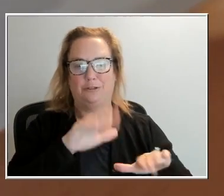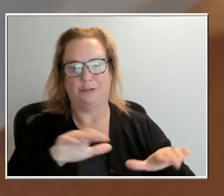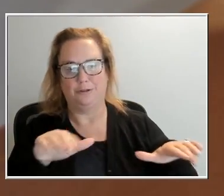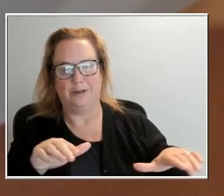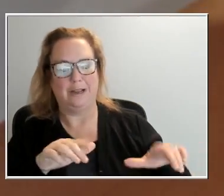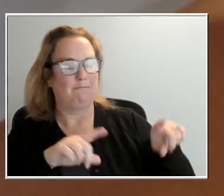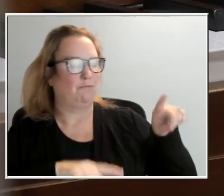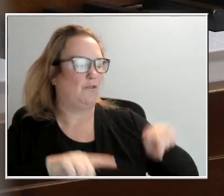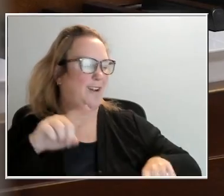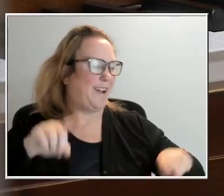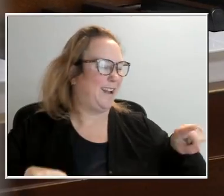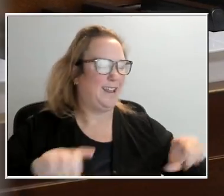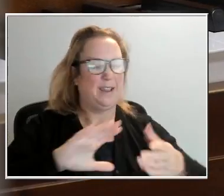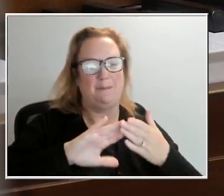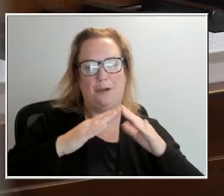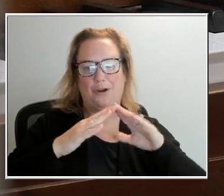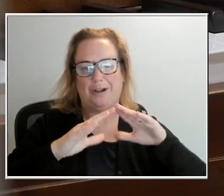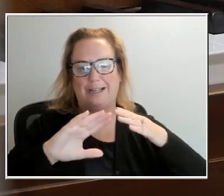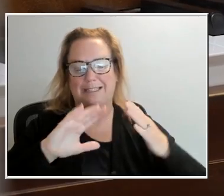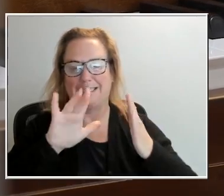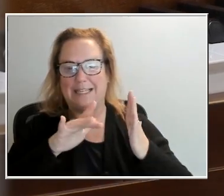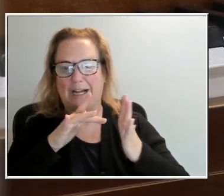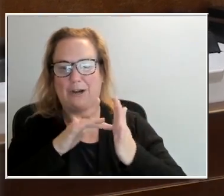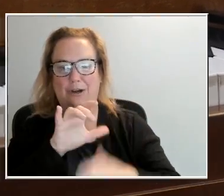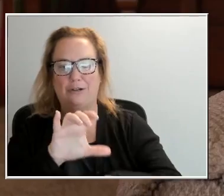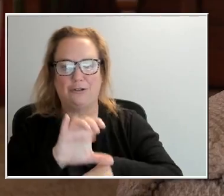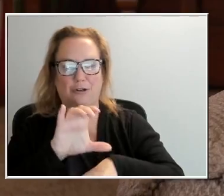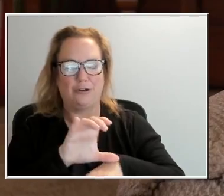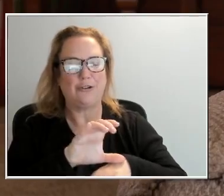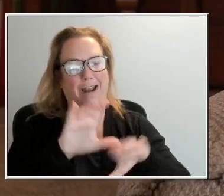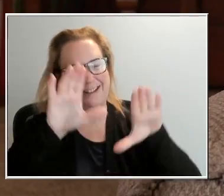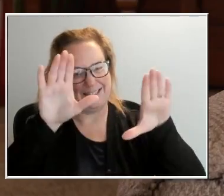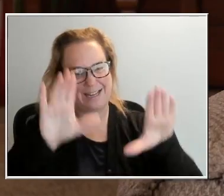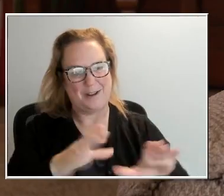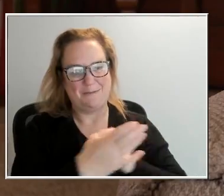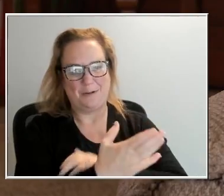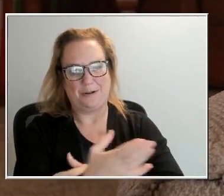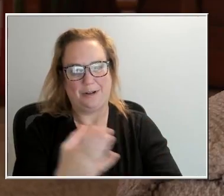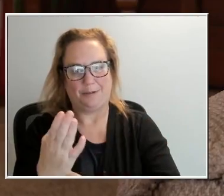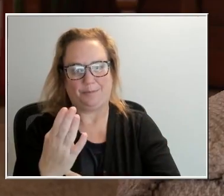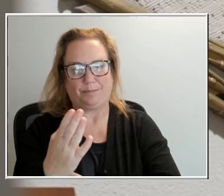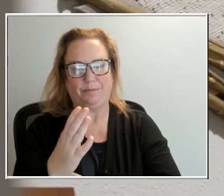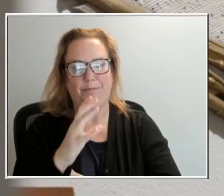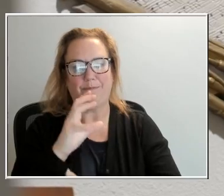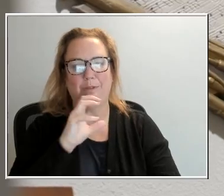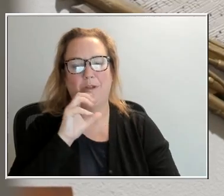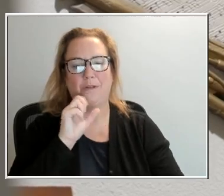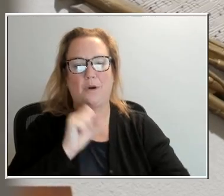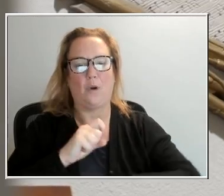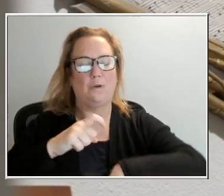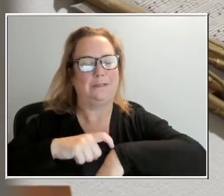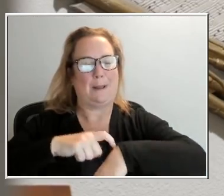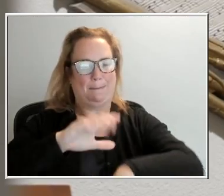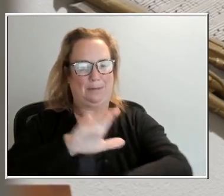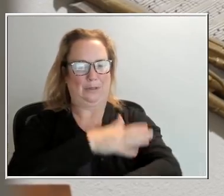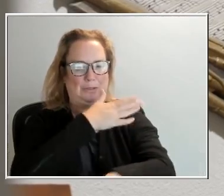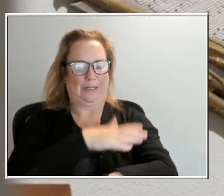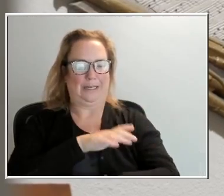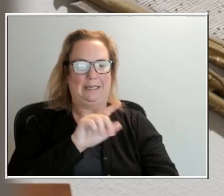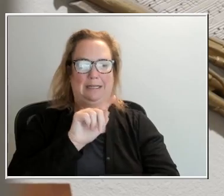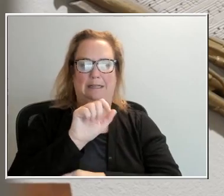events, community centers, and at church every Sunday. I play the old-time hymns. Music is Tammy's